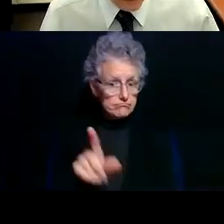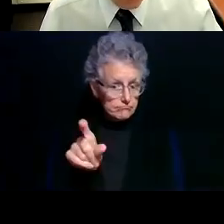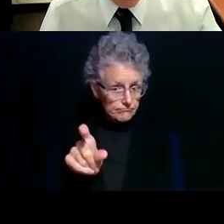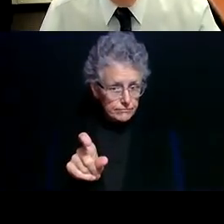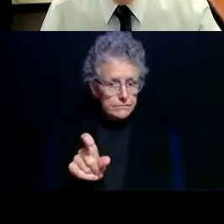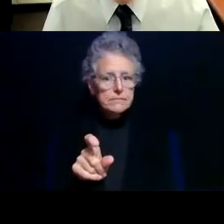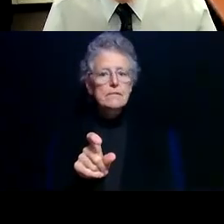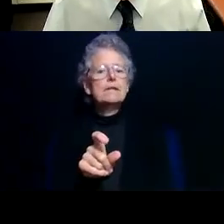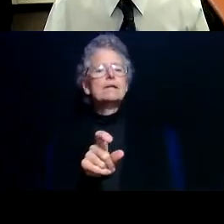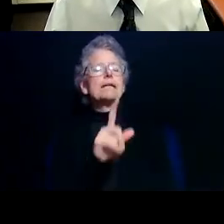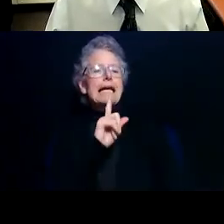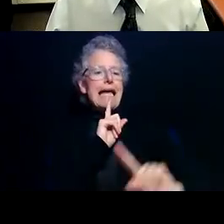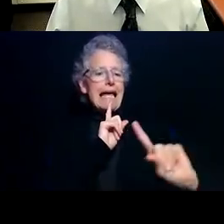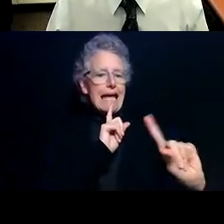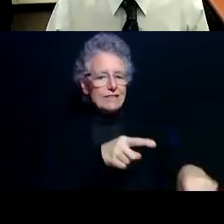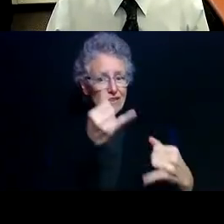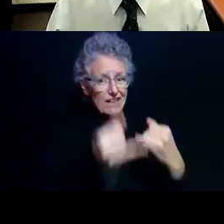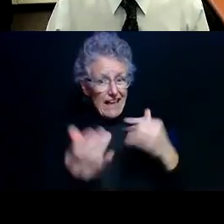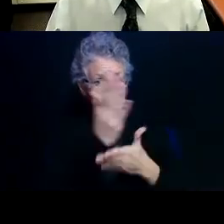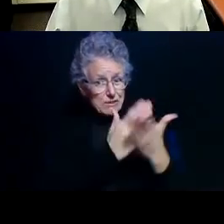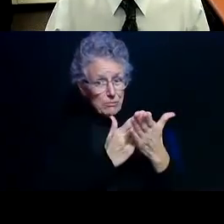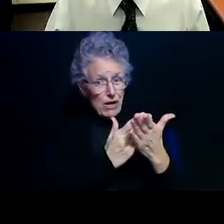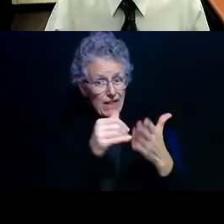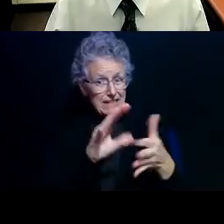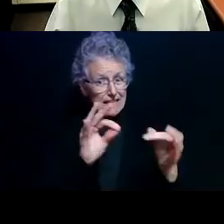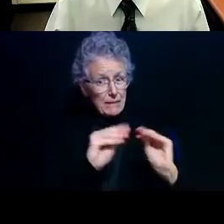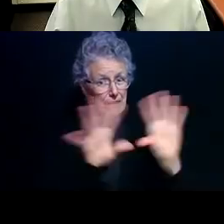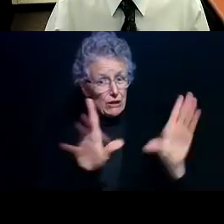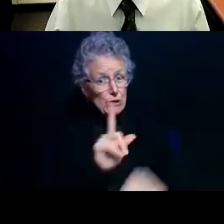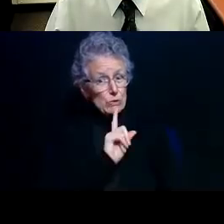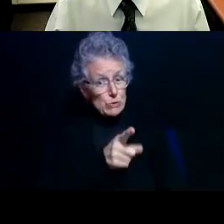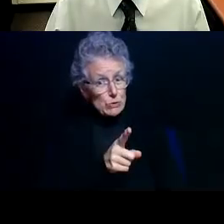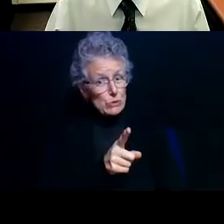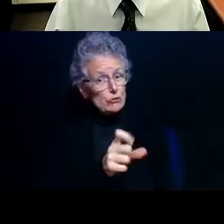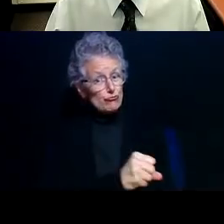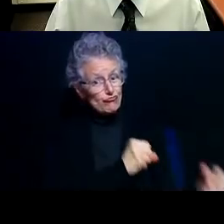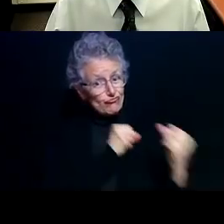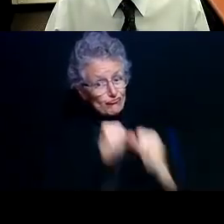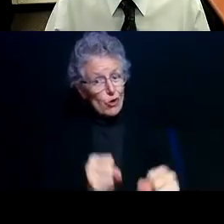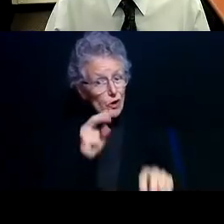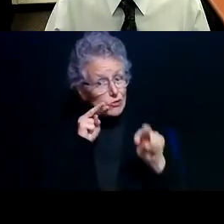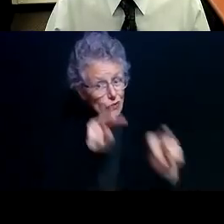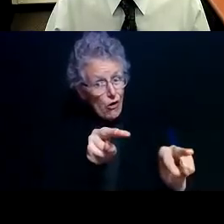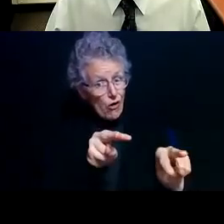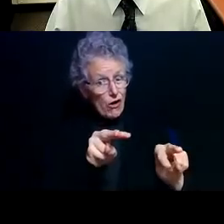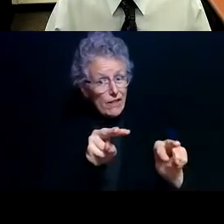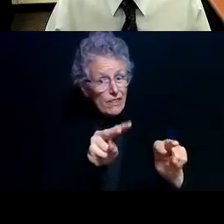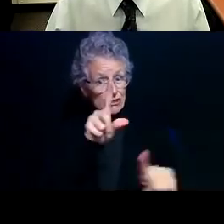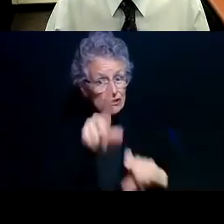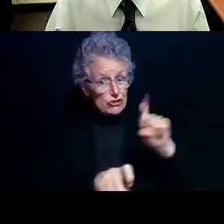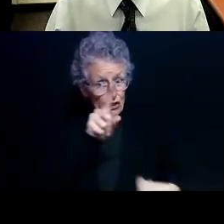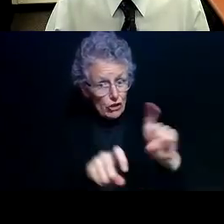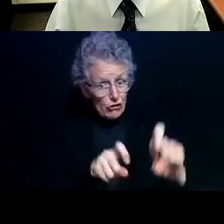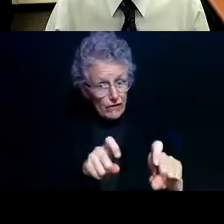Yeah, so the last part of that statement is clearly true, and that came out very strongly in the survey when we presented